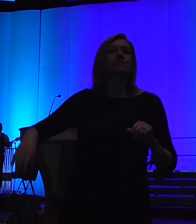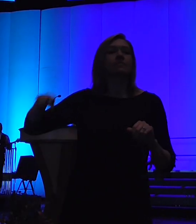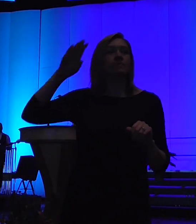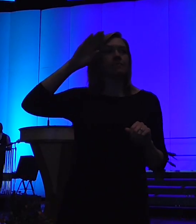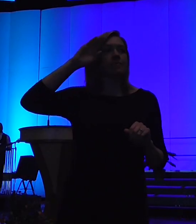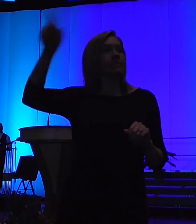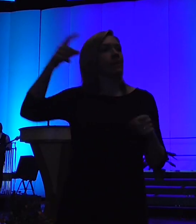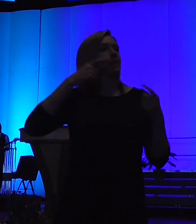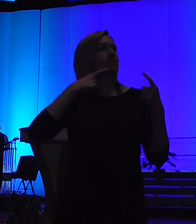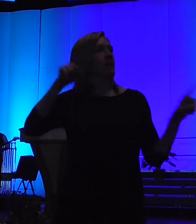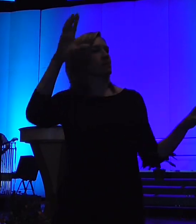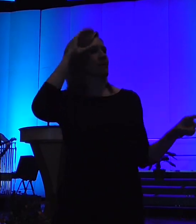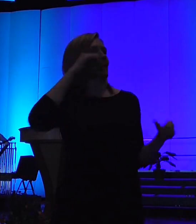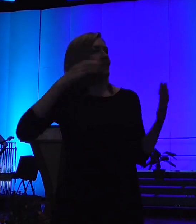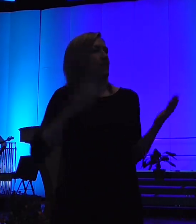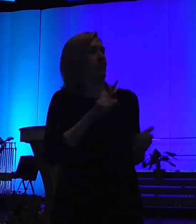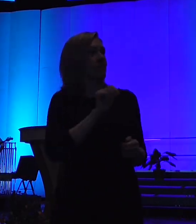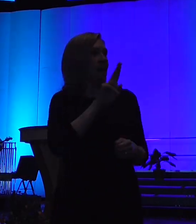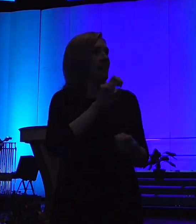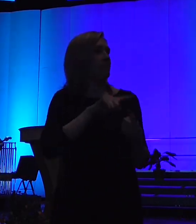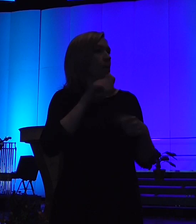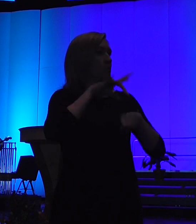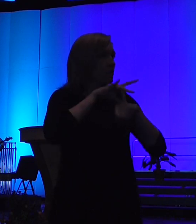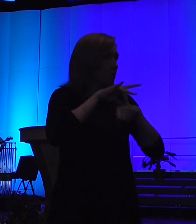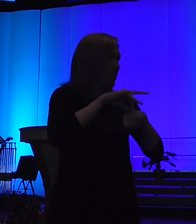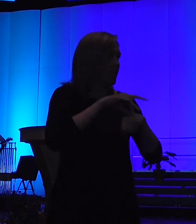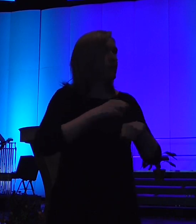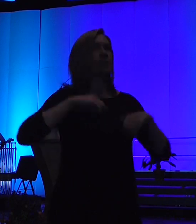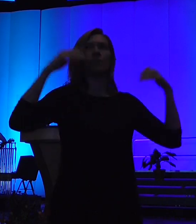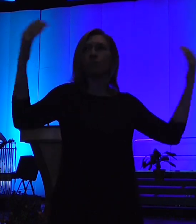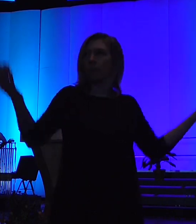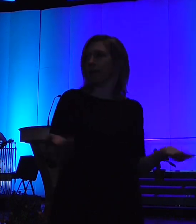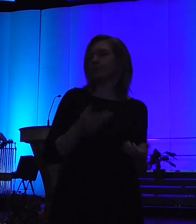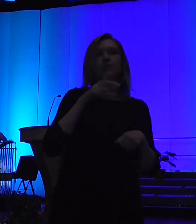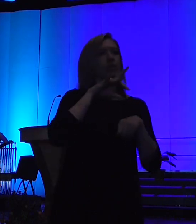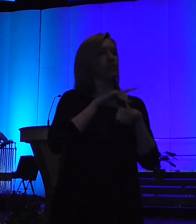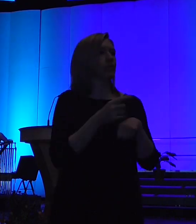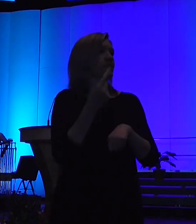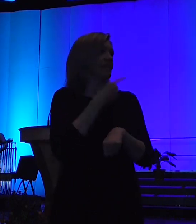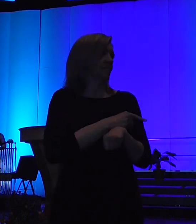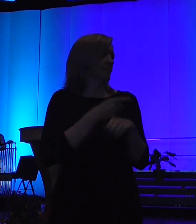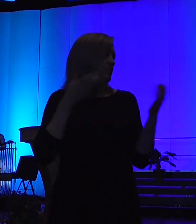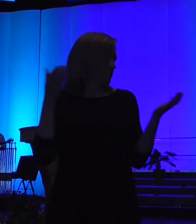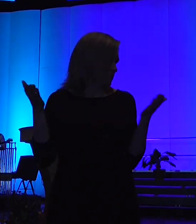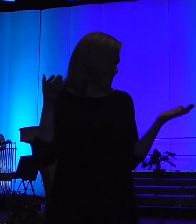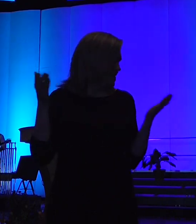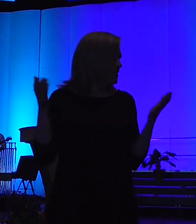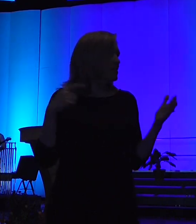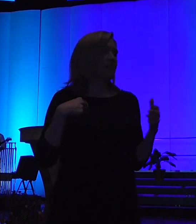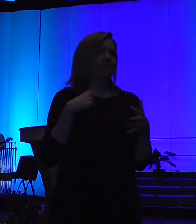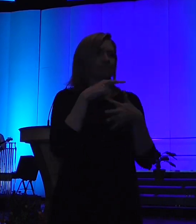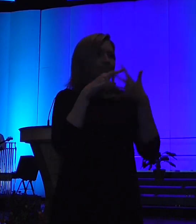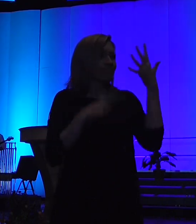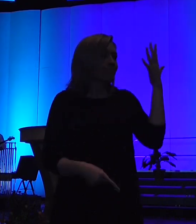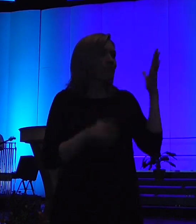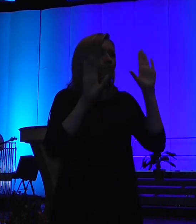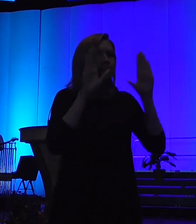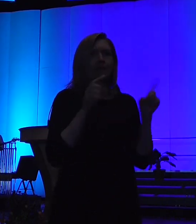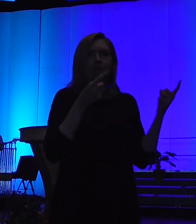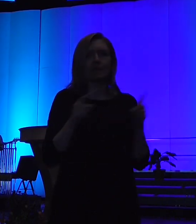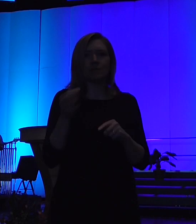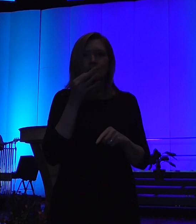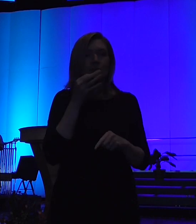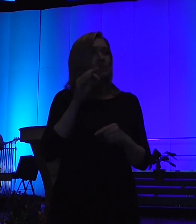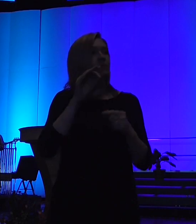Hey, it's the announcement guy. I'm coming to you live from planet Earth, and I just want to welcome you to our Earth Day service today. We got some great things coming up in the